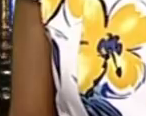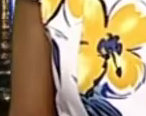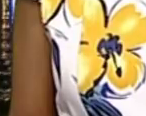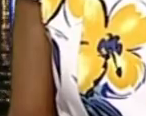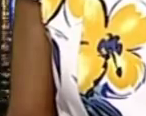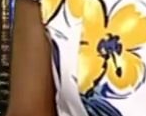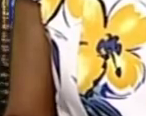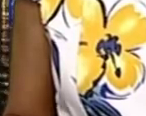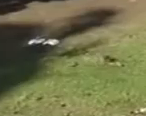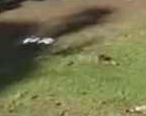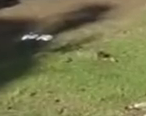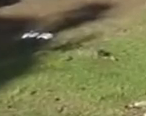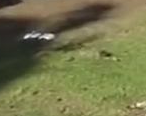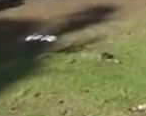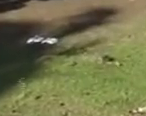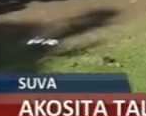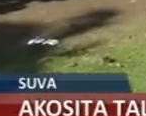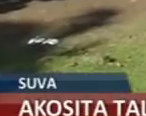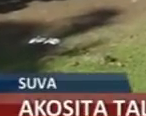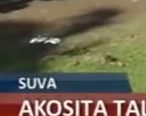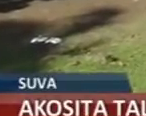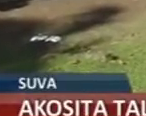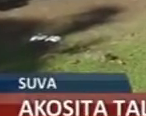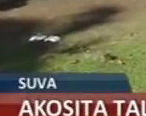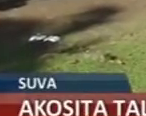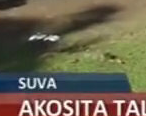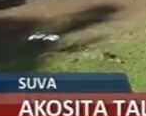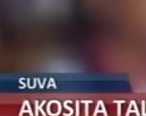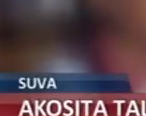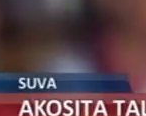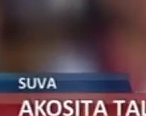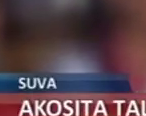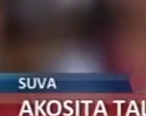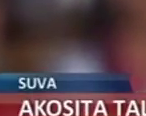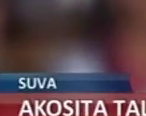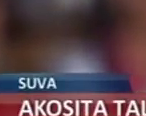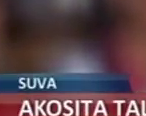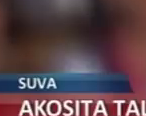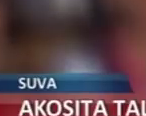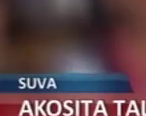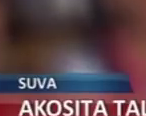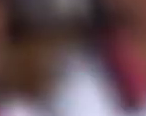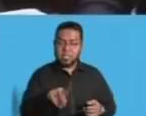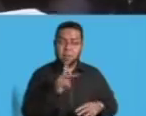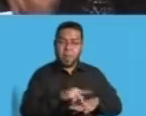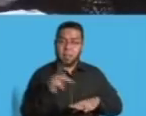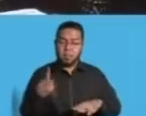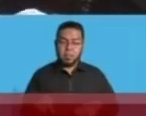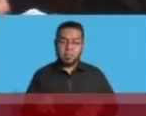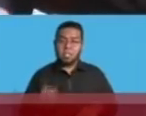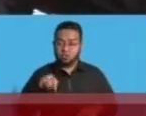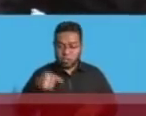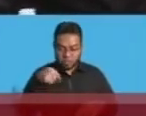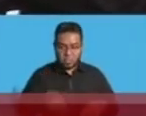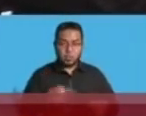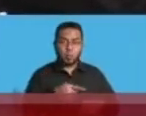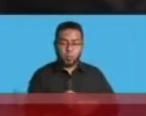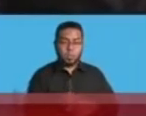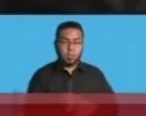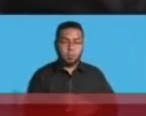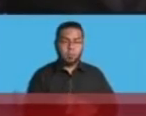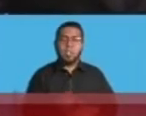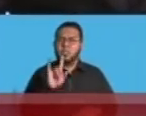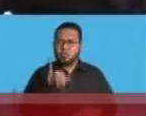Tale reports. 2 teachers have been terminated for allegedly sexually assaulting students. Just this week, while sitting,